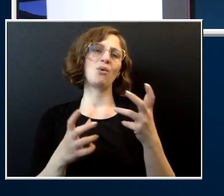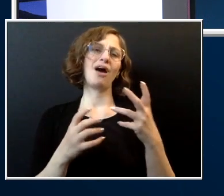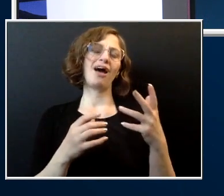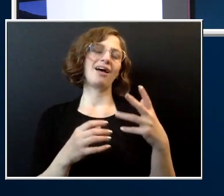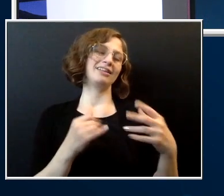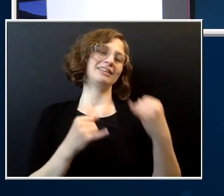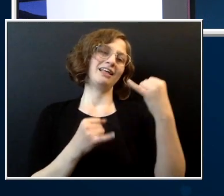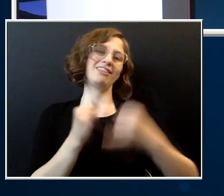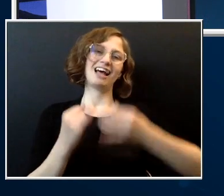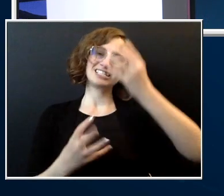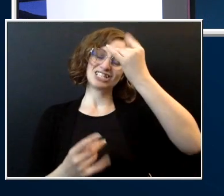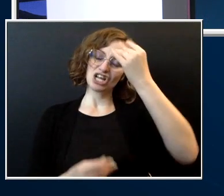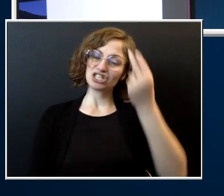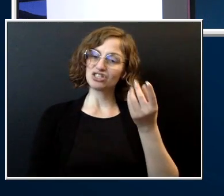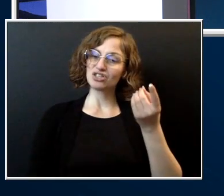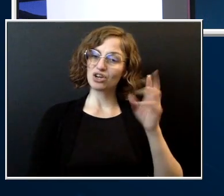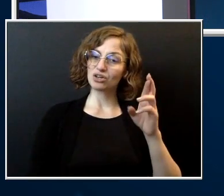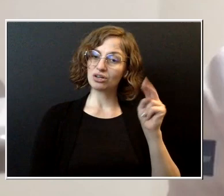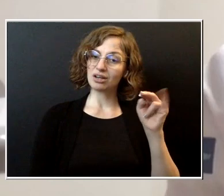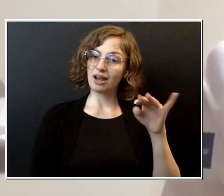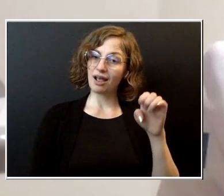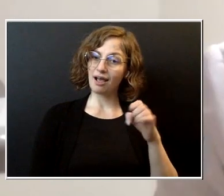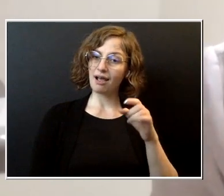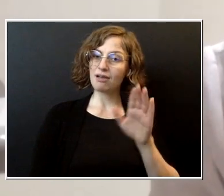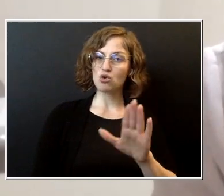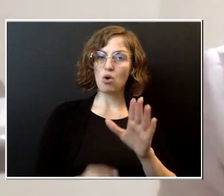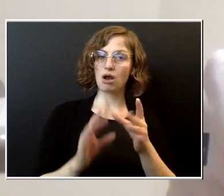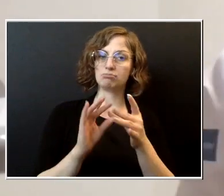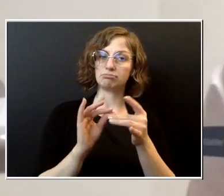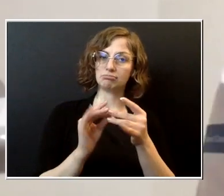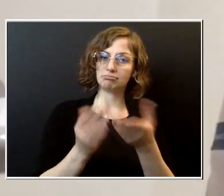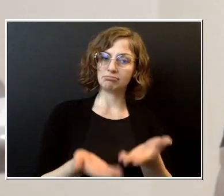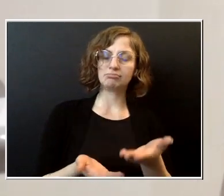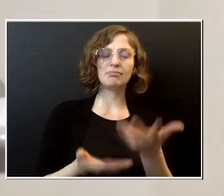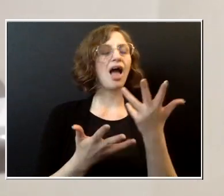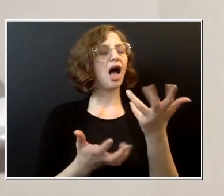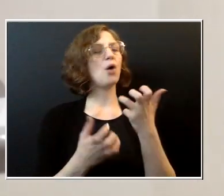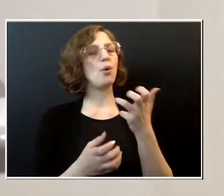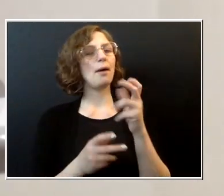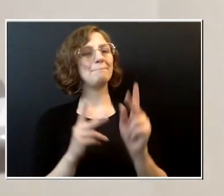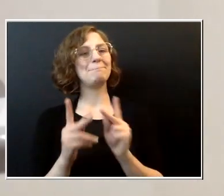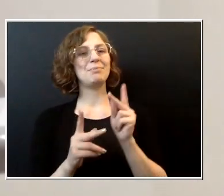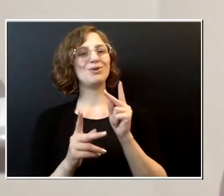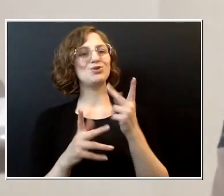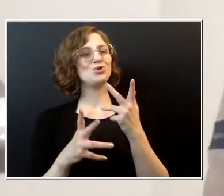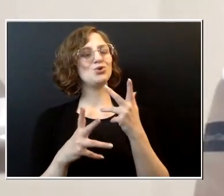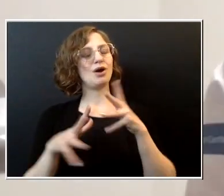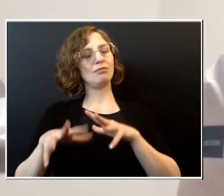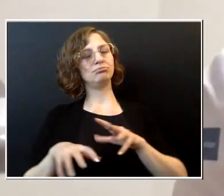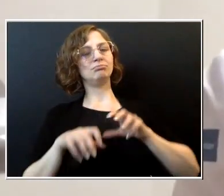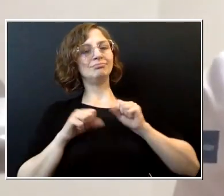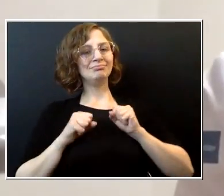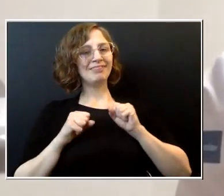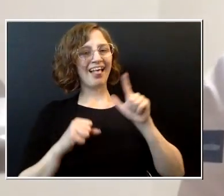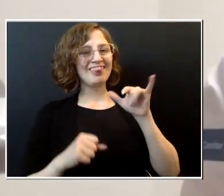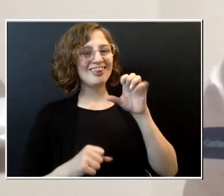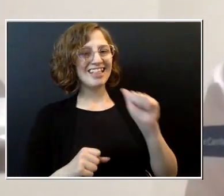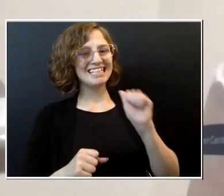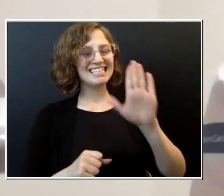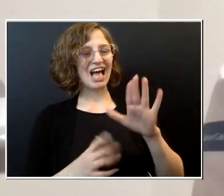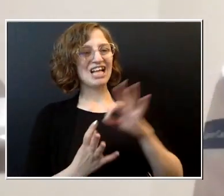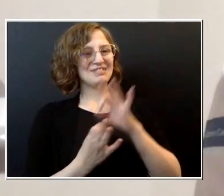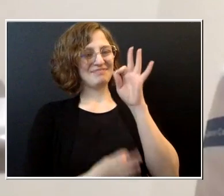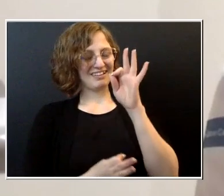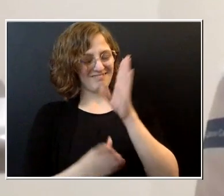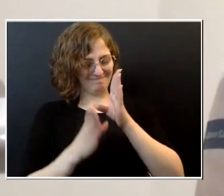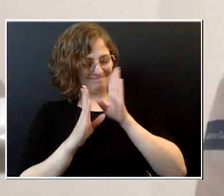know? I want people to take the spirit of Lisa, of listening to your